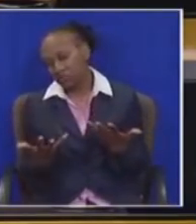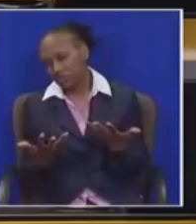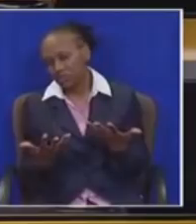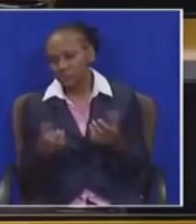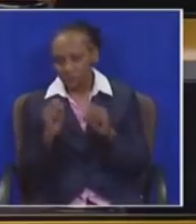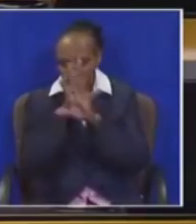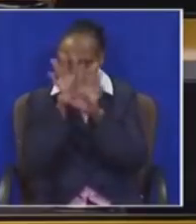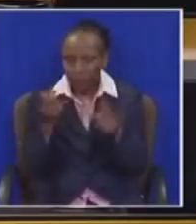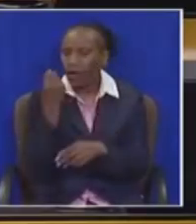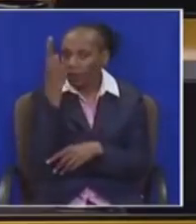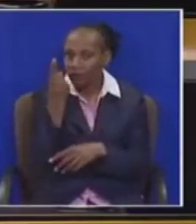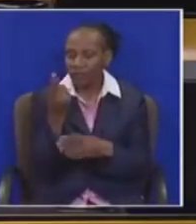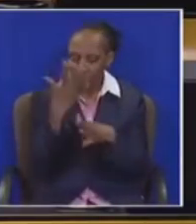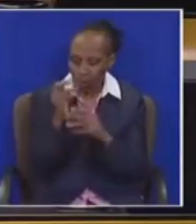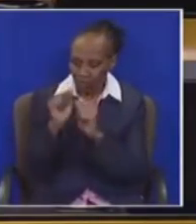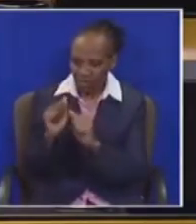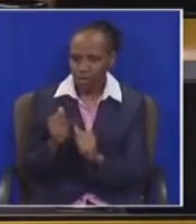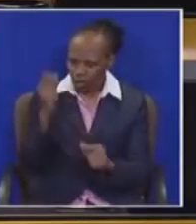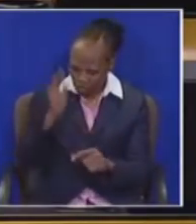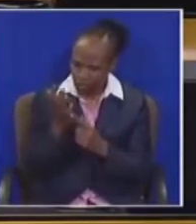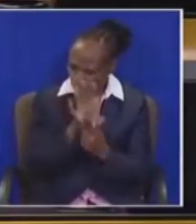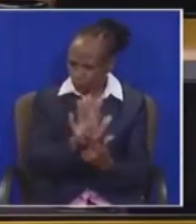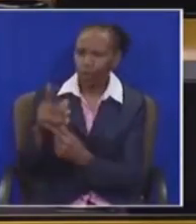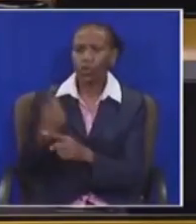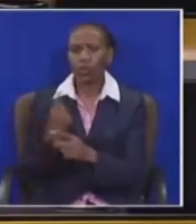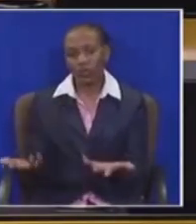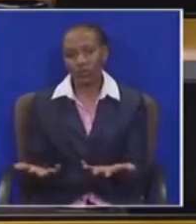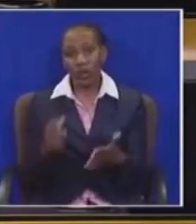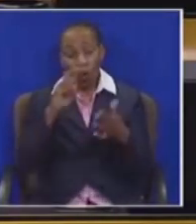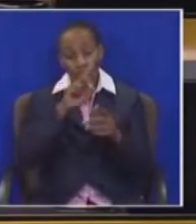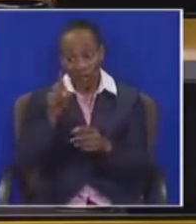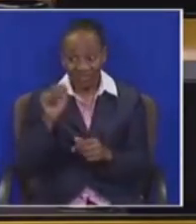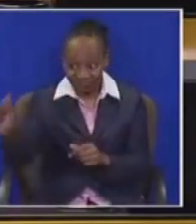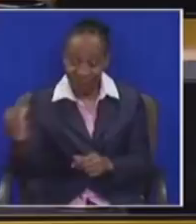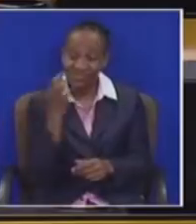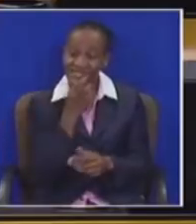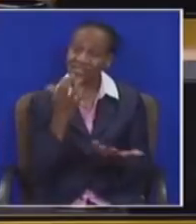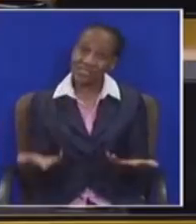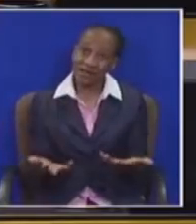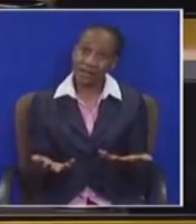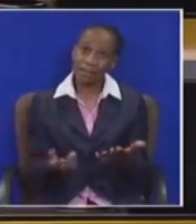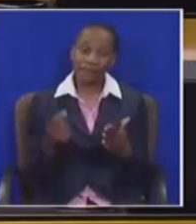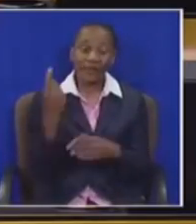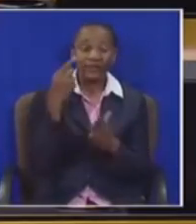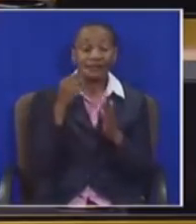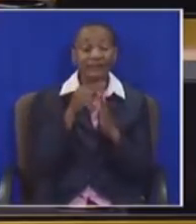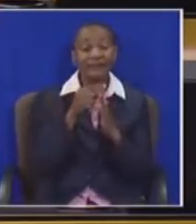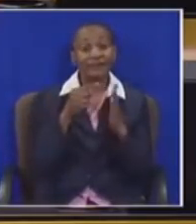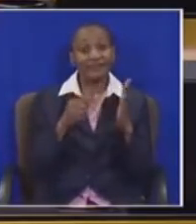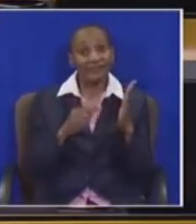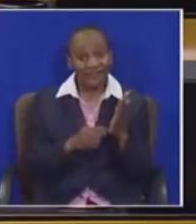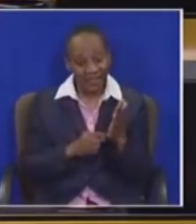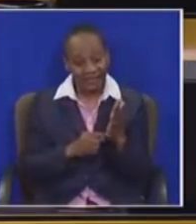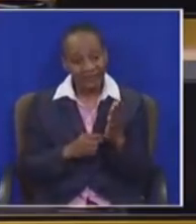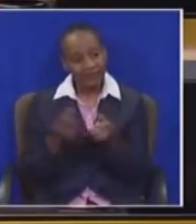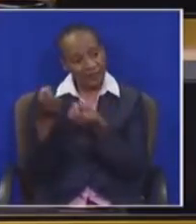what we do. Here is the question. The question says, on which date was he